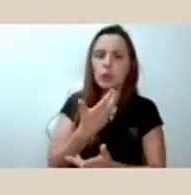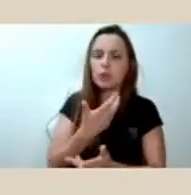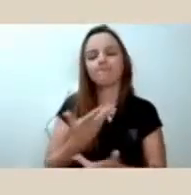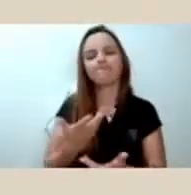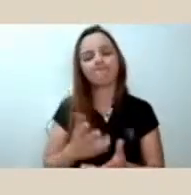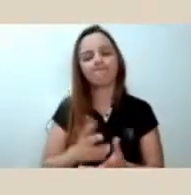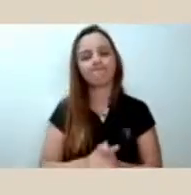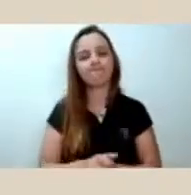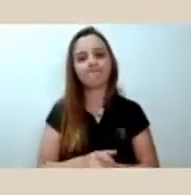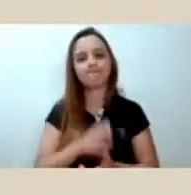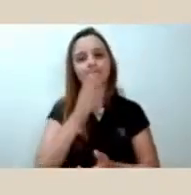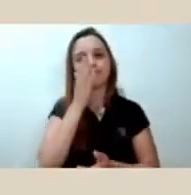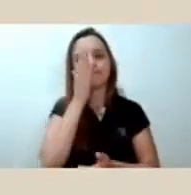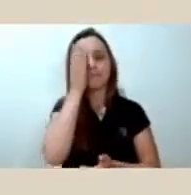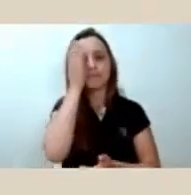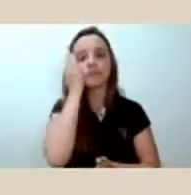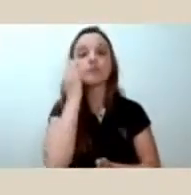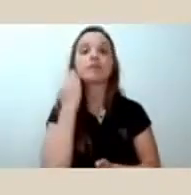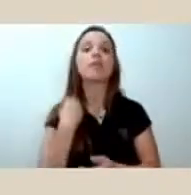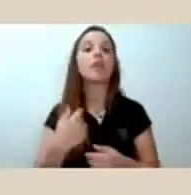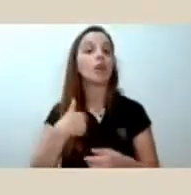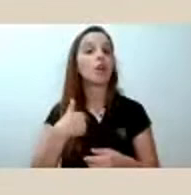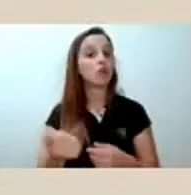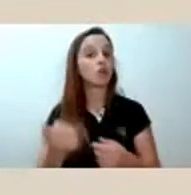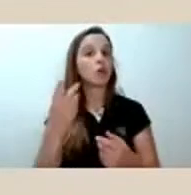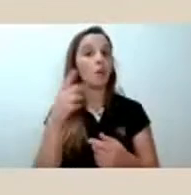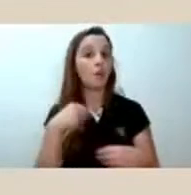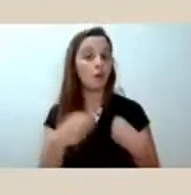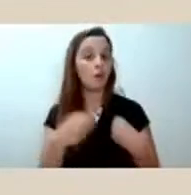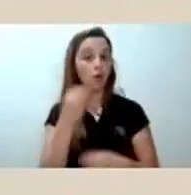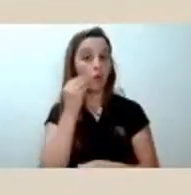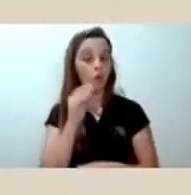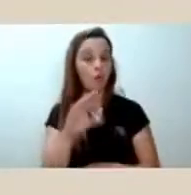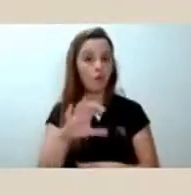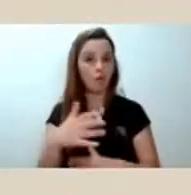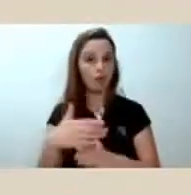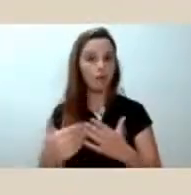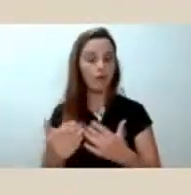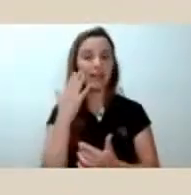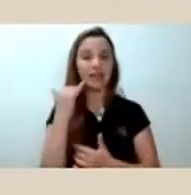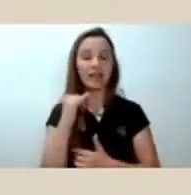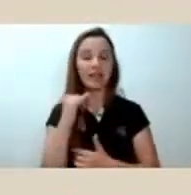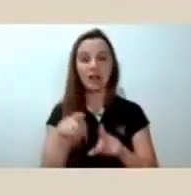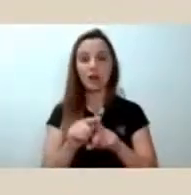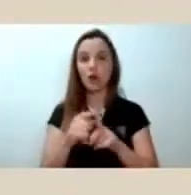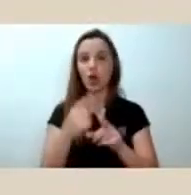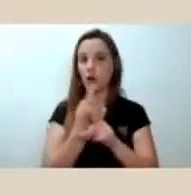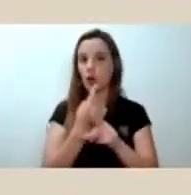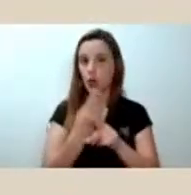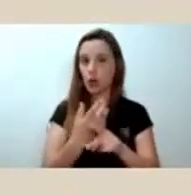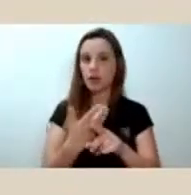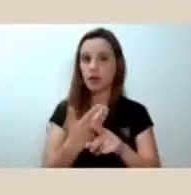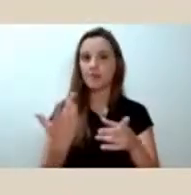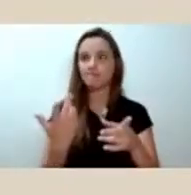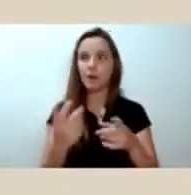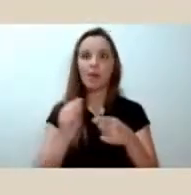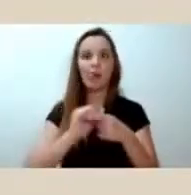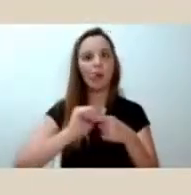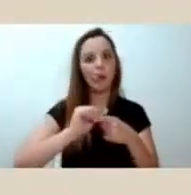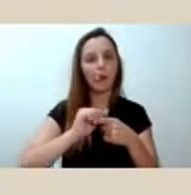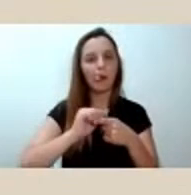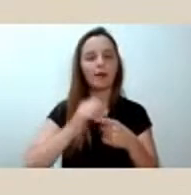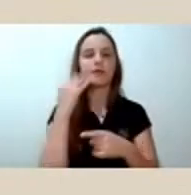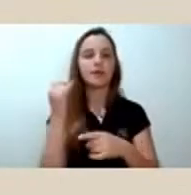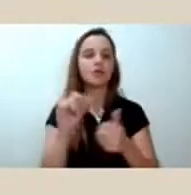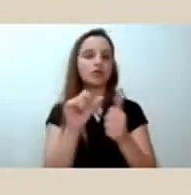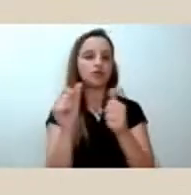I'm very wary of the applications of trying to fix things through these systems. But